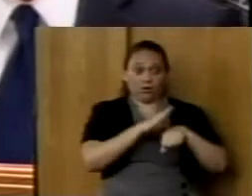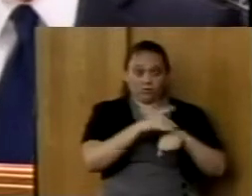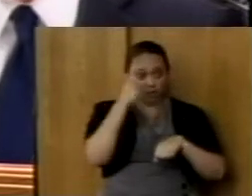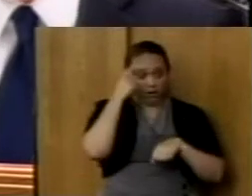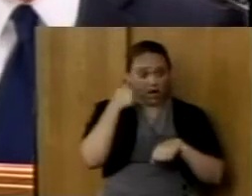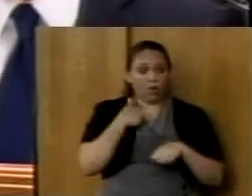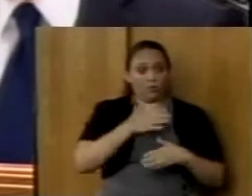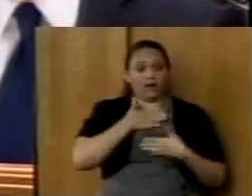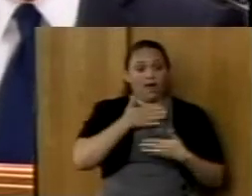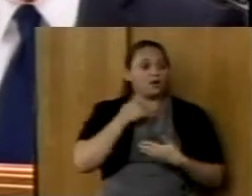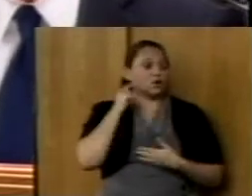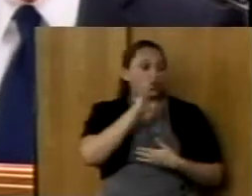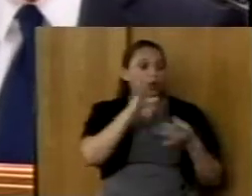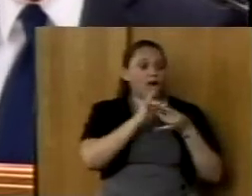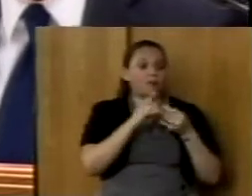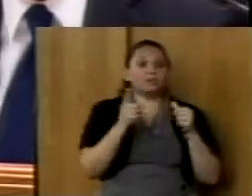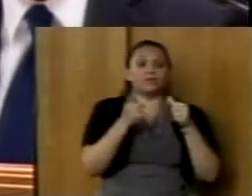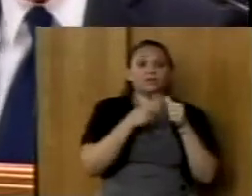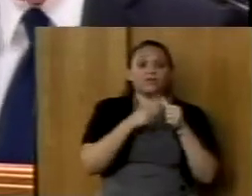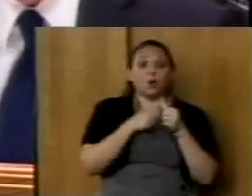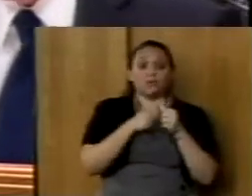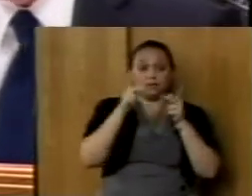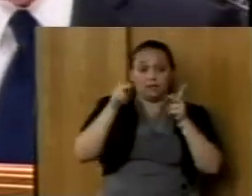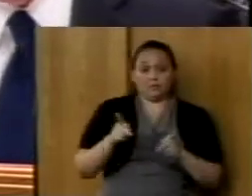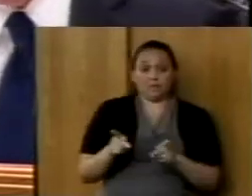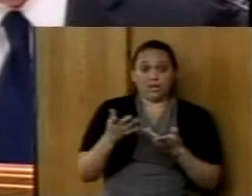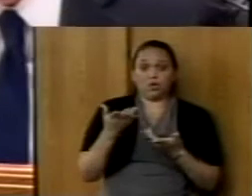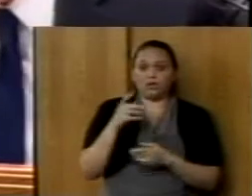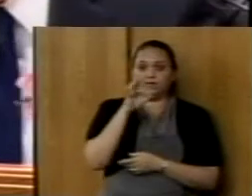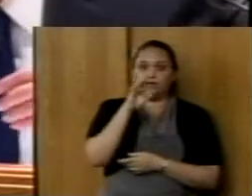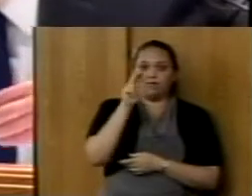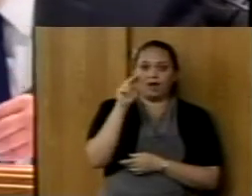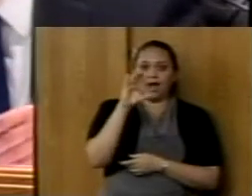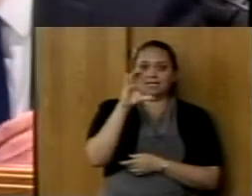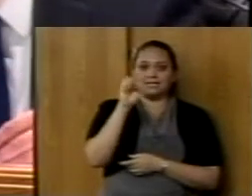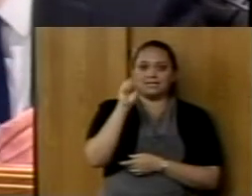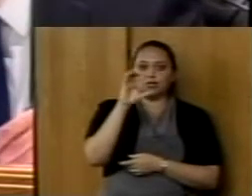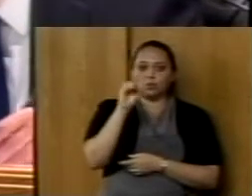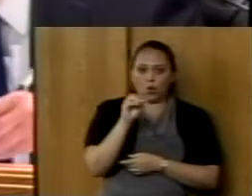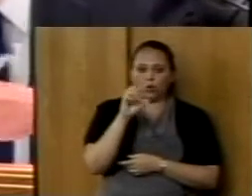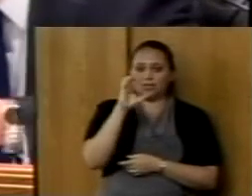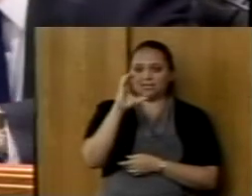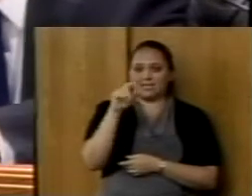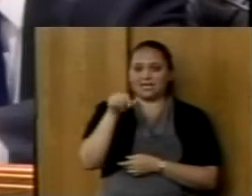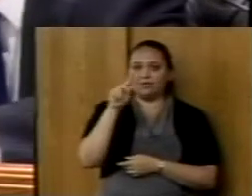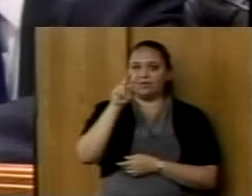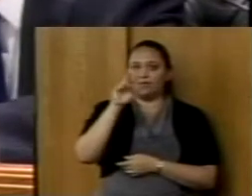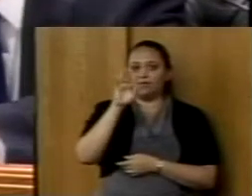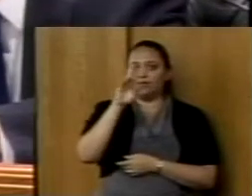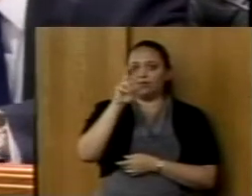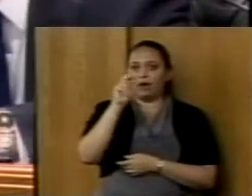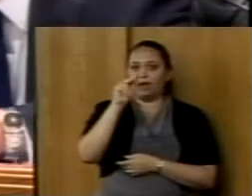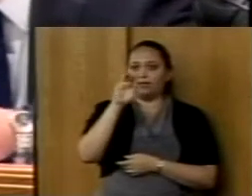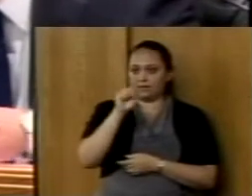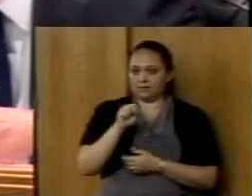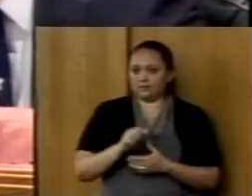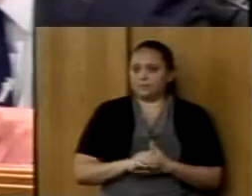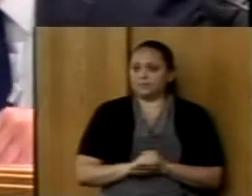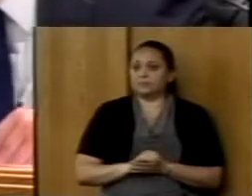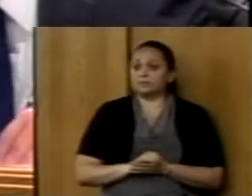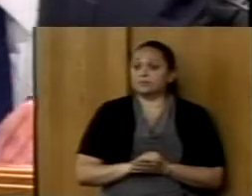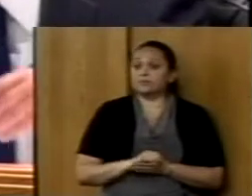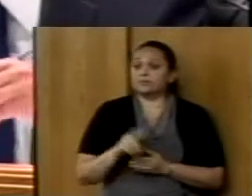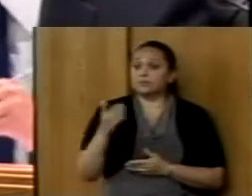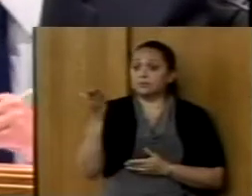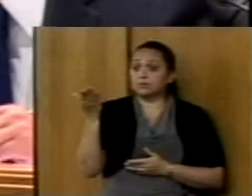now be glad to hear your comments. The first speaker is Francisco Cifuentes. The subject is just employee concerns.